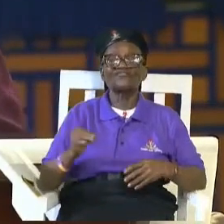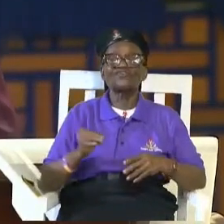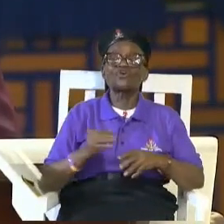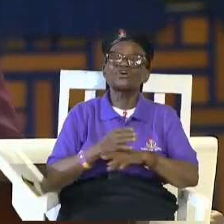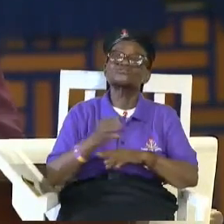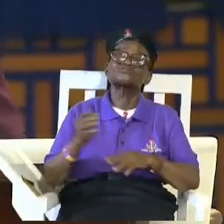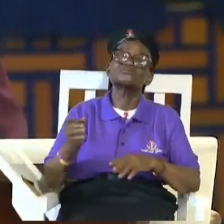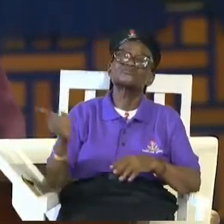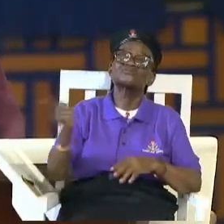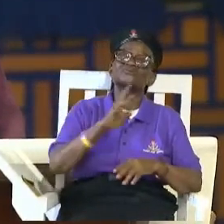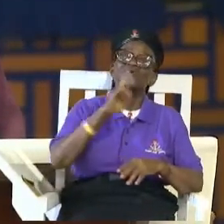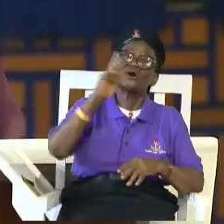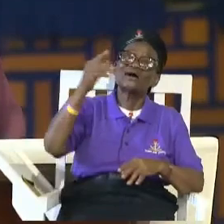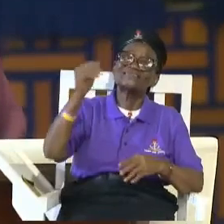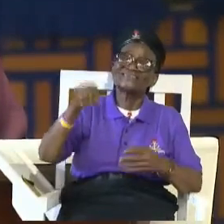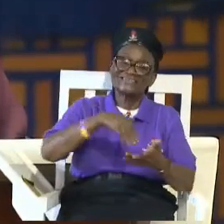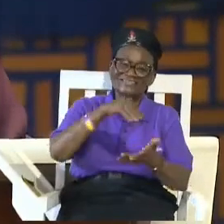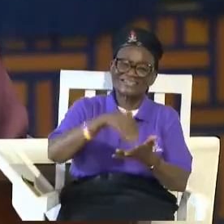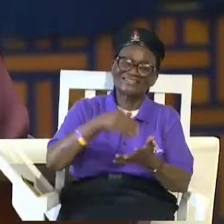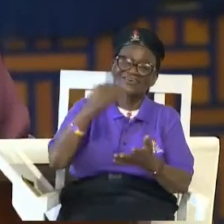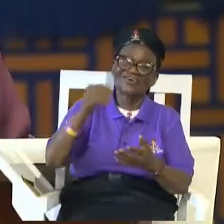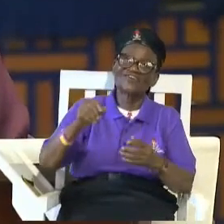The center of attraction.